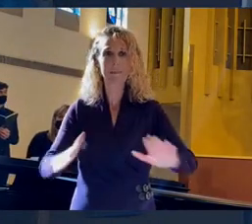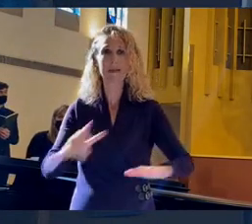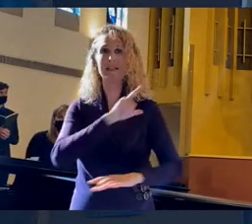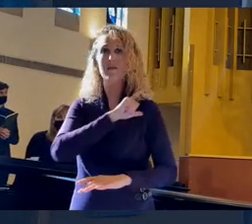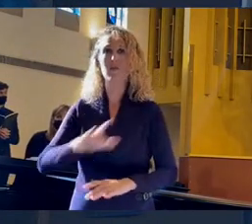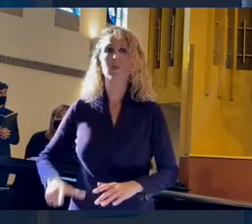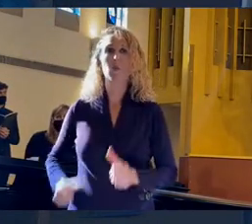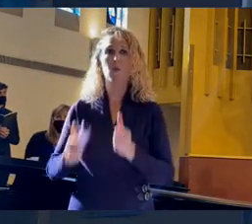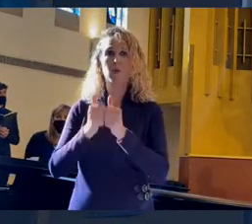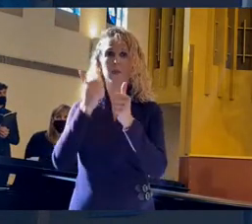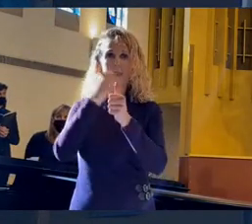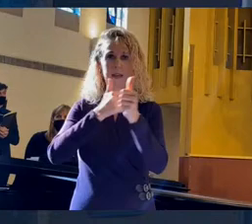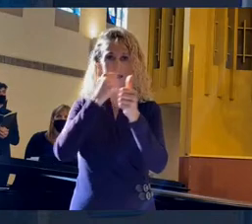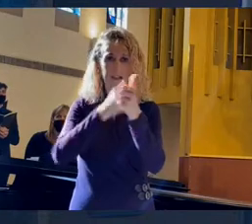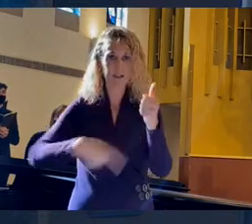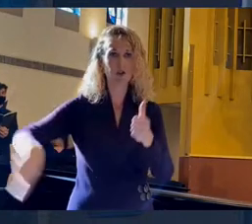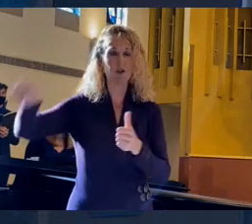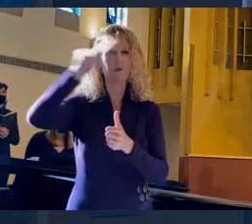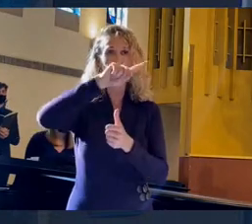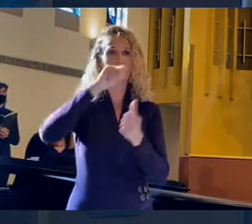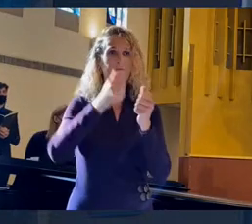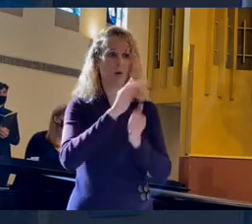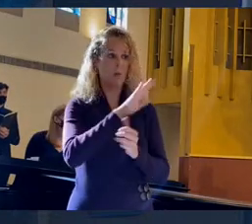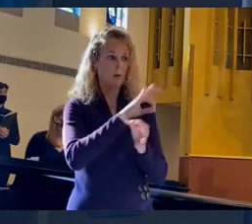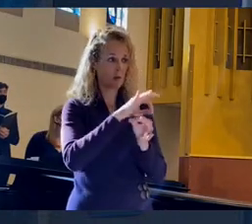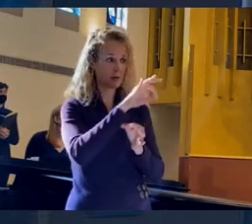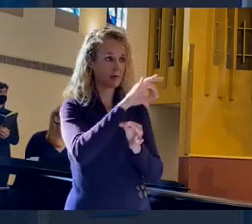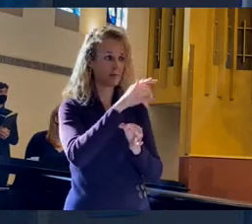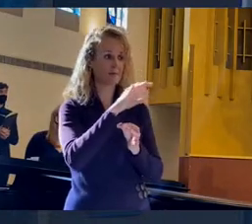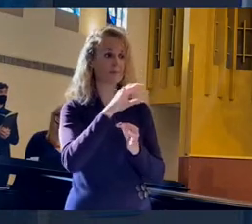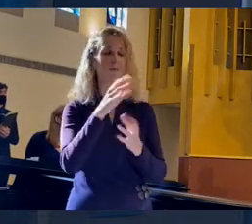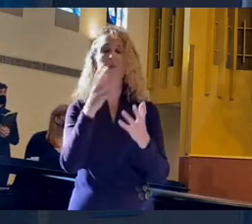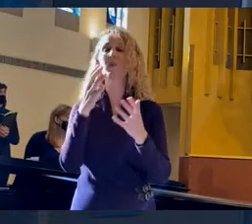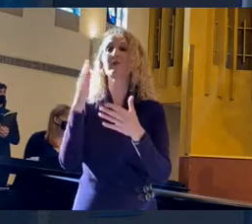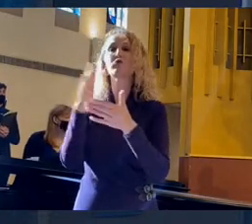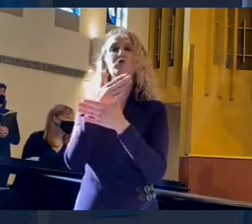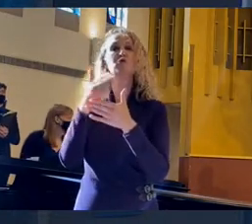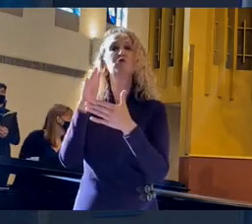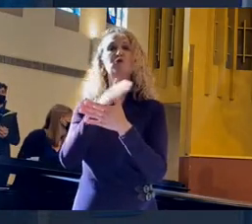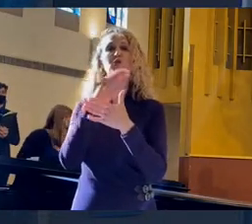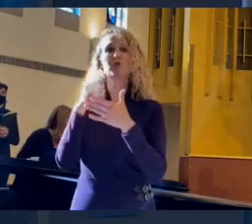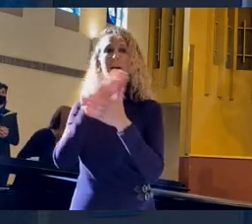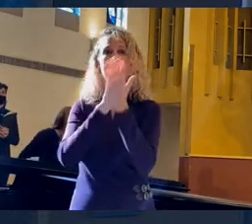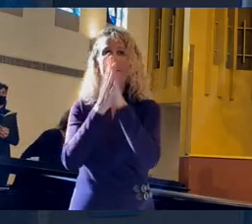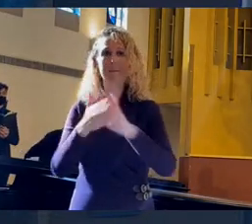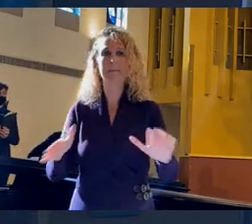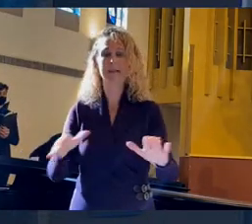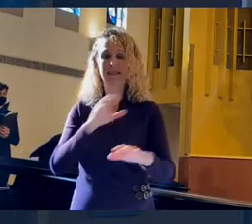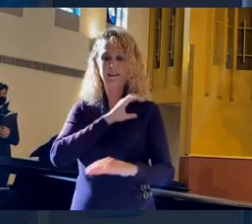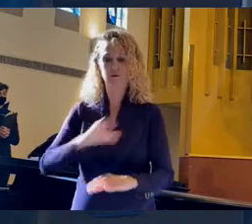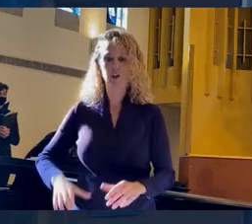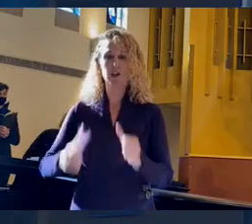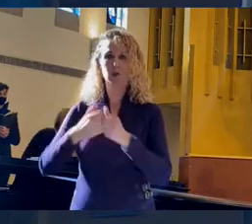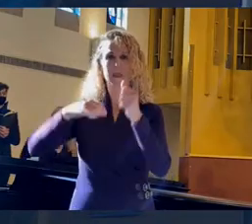Lord be with each of you. Let us find some way to share the peace of Christ with one another.